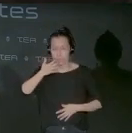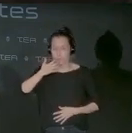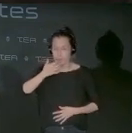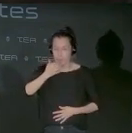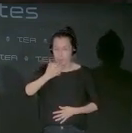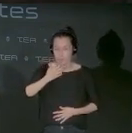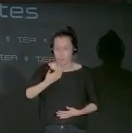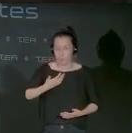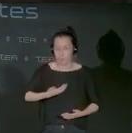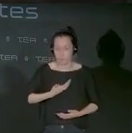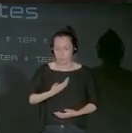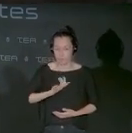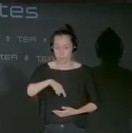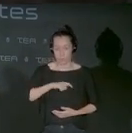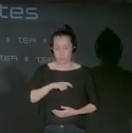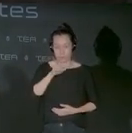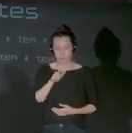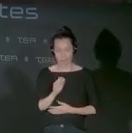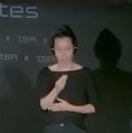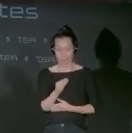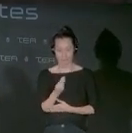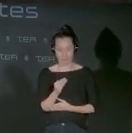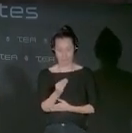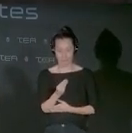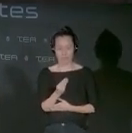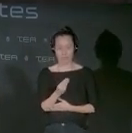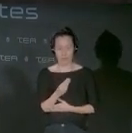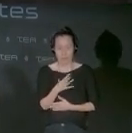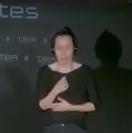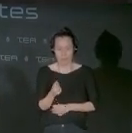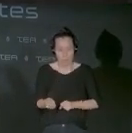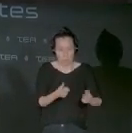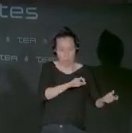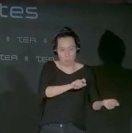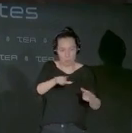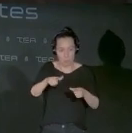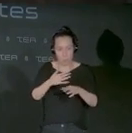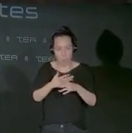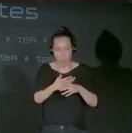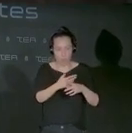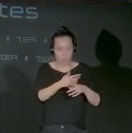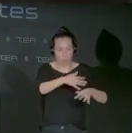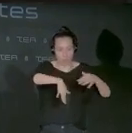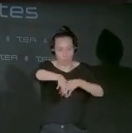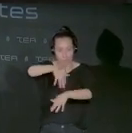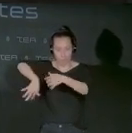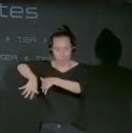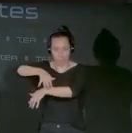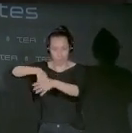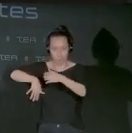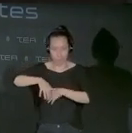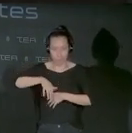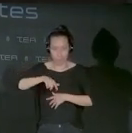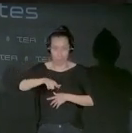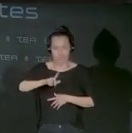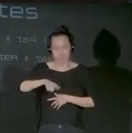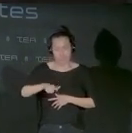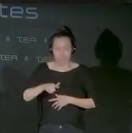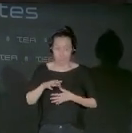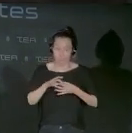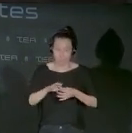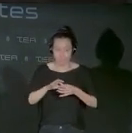item, from one place to the other. So there is this whole like intellectual property issue. So how to protect the IP